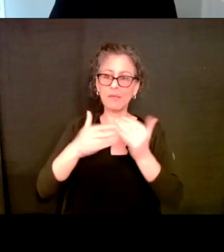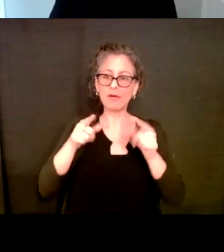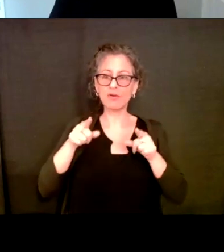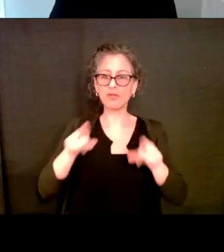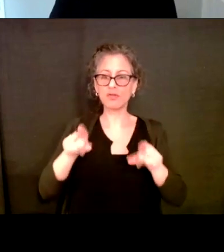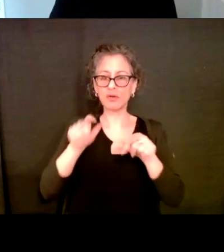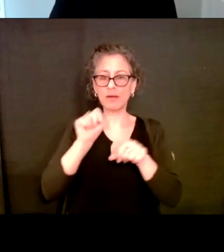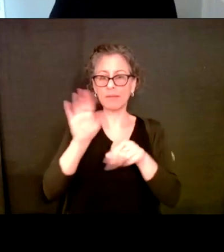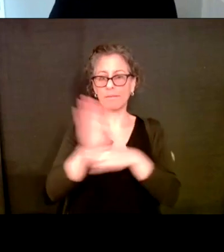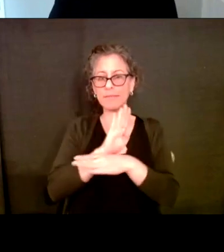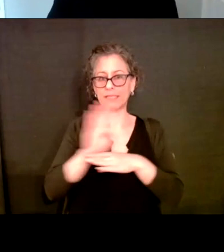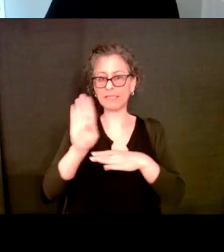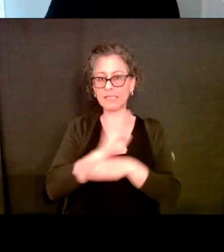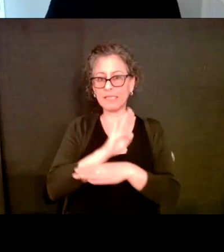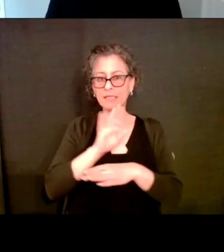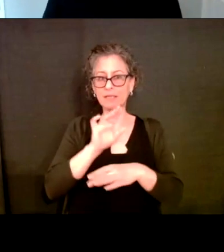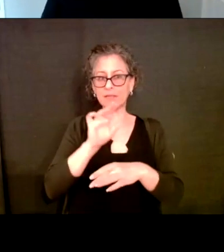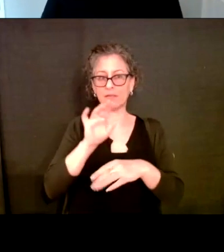ministry.